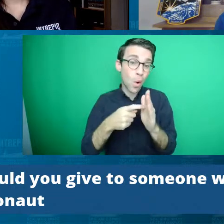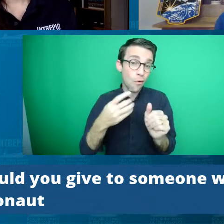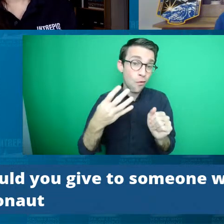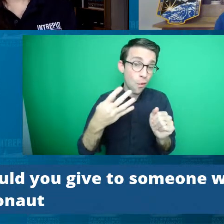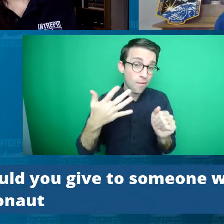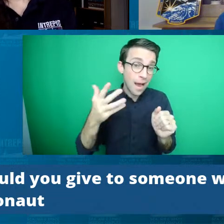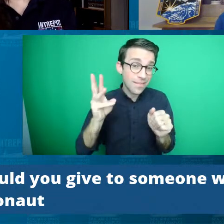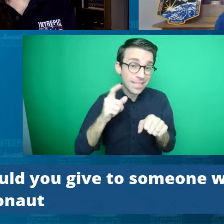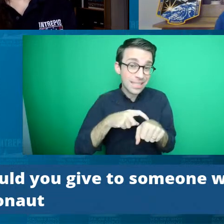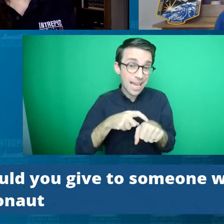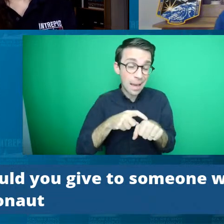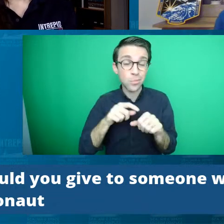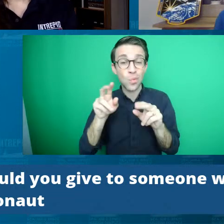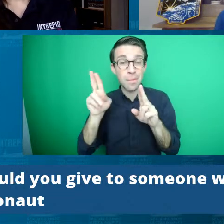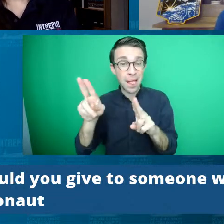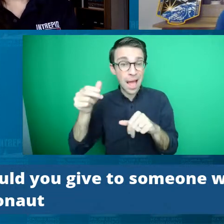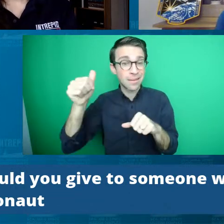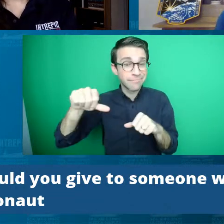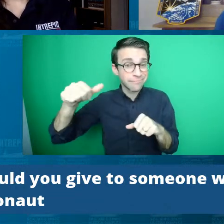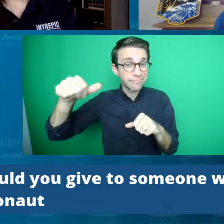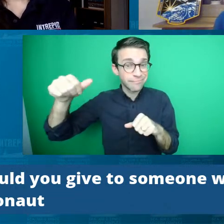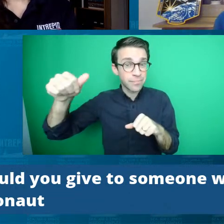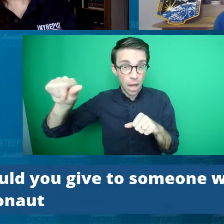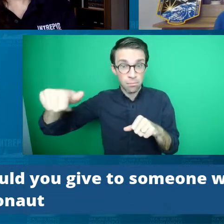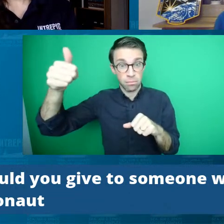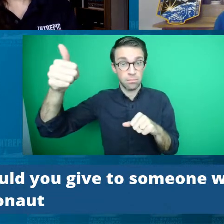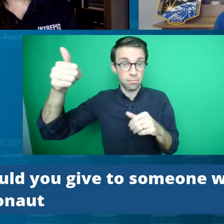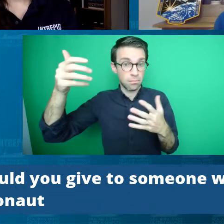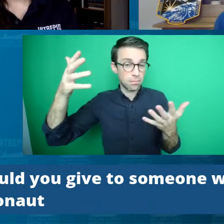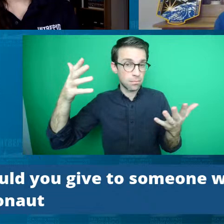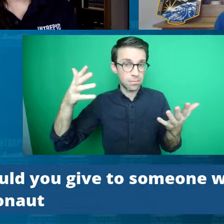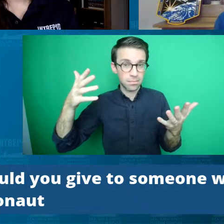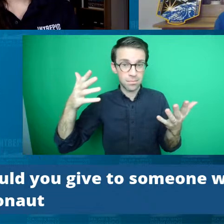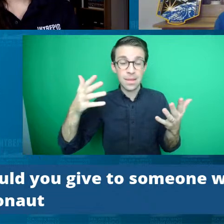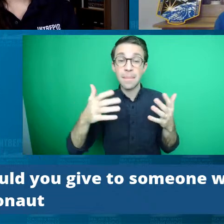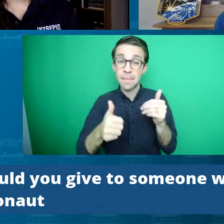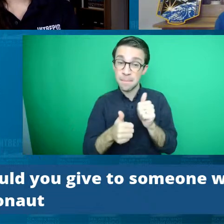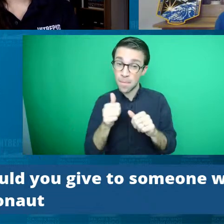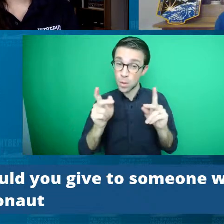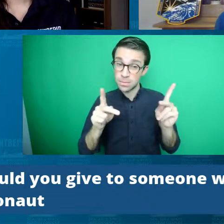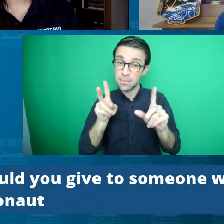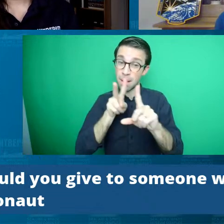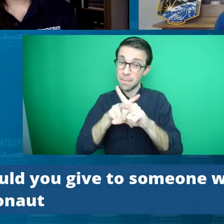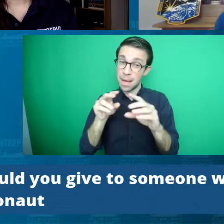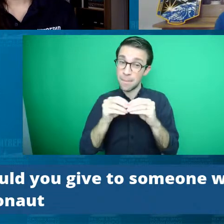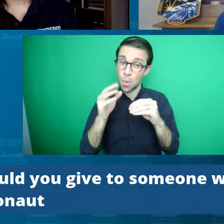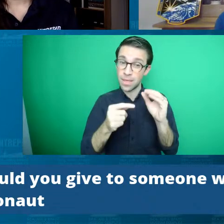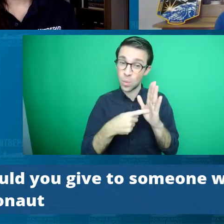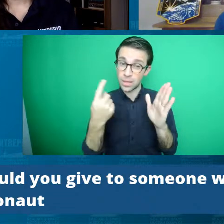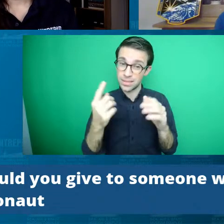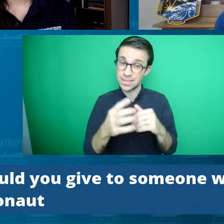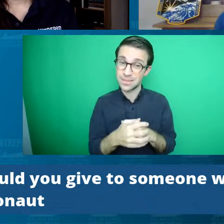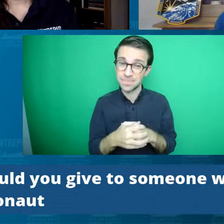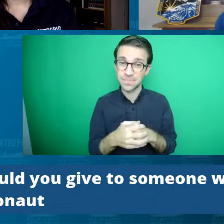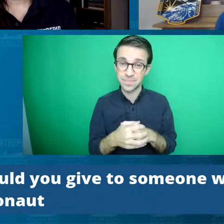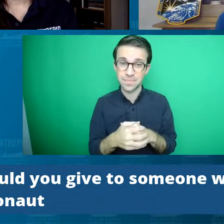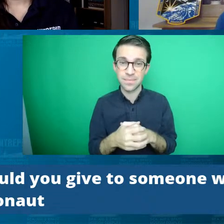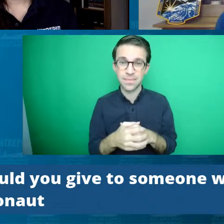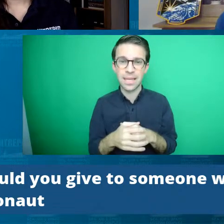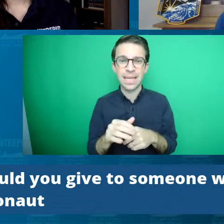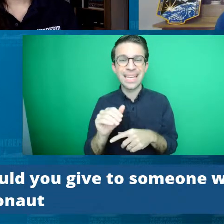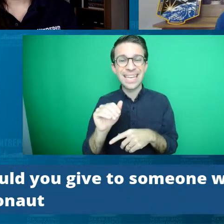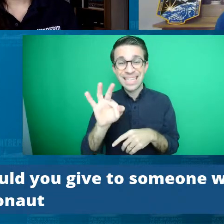selected, and that's sort of the standard. Most people apply more than once. And then if you never